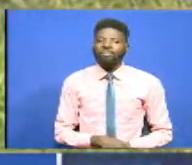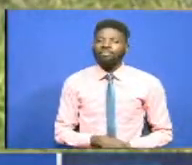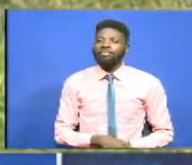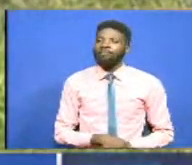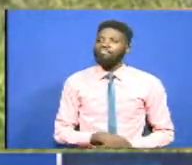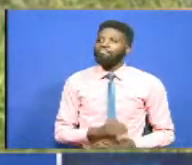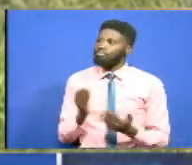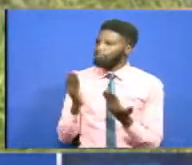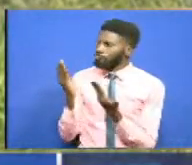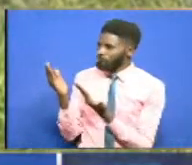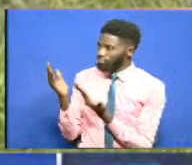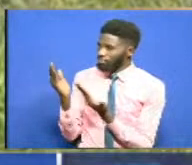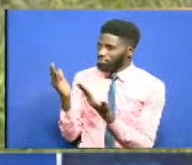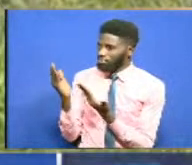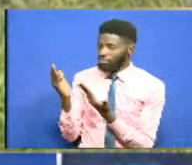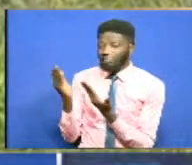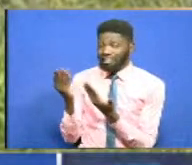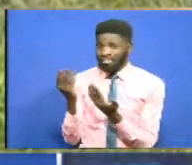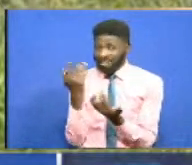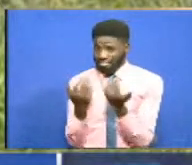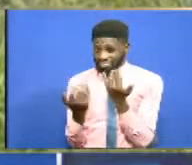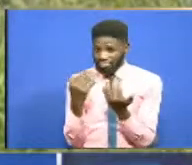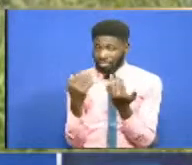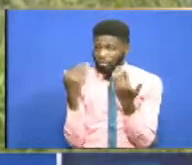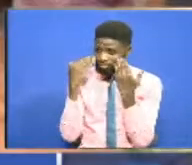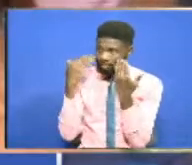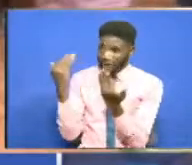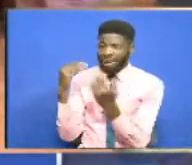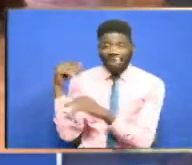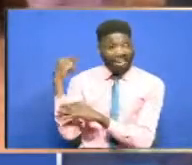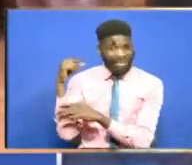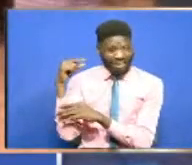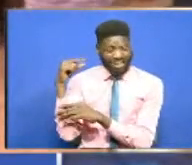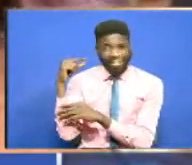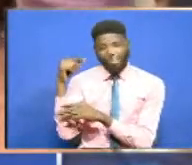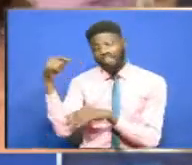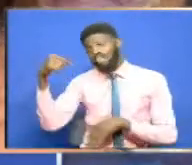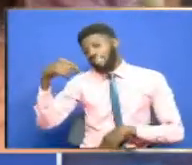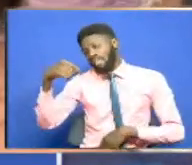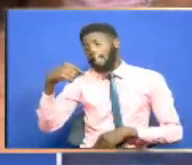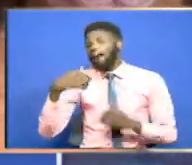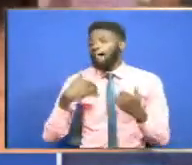Tucked on the side of these green leafy hills,